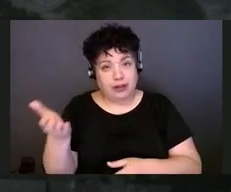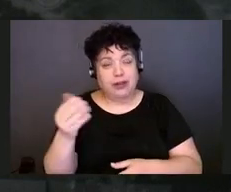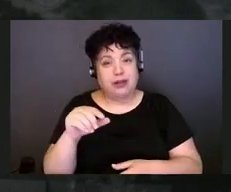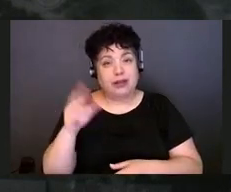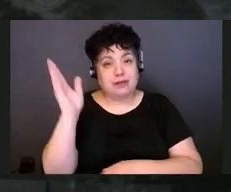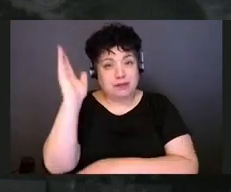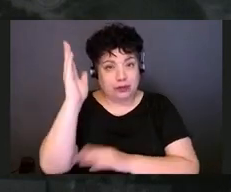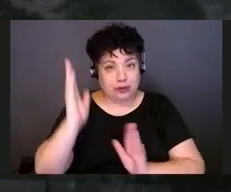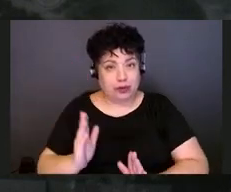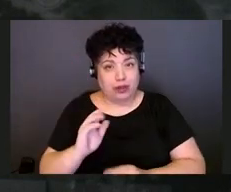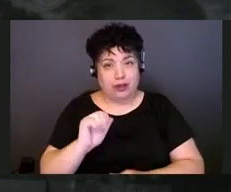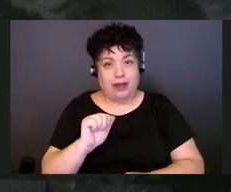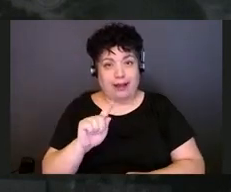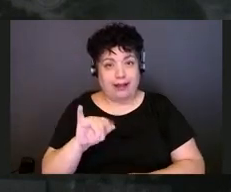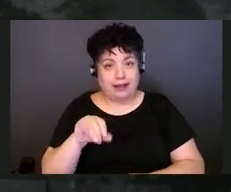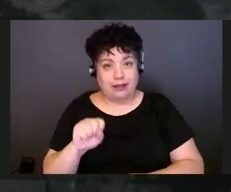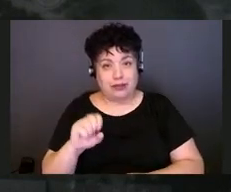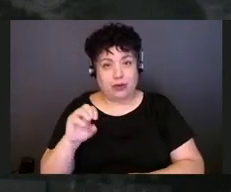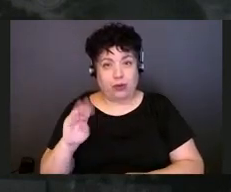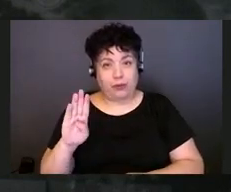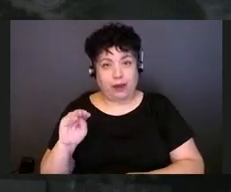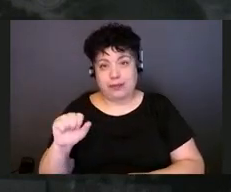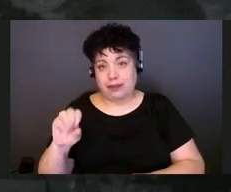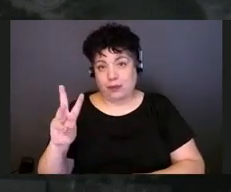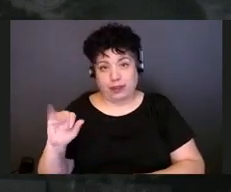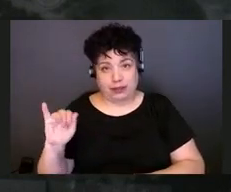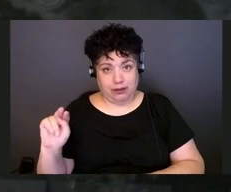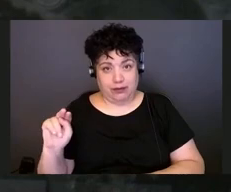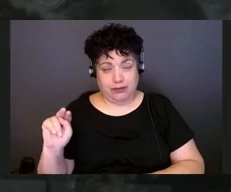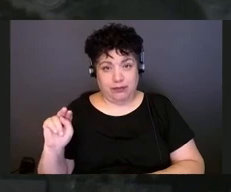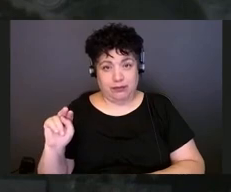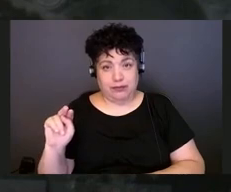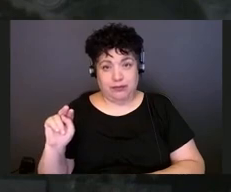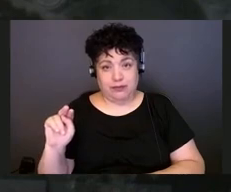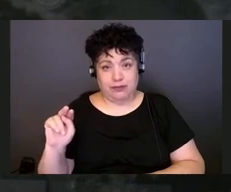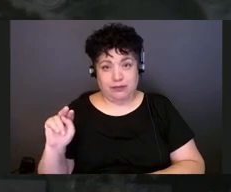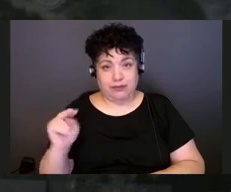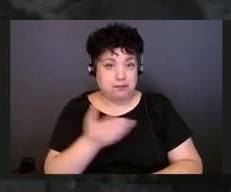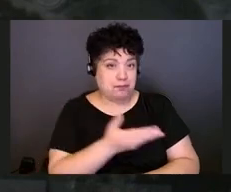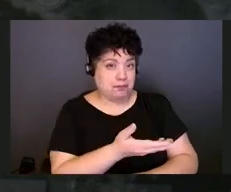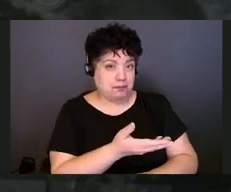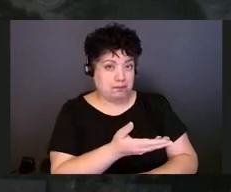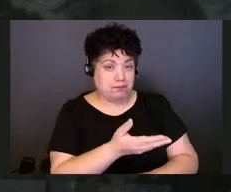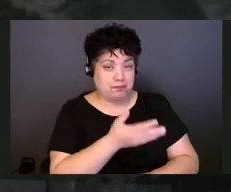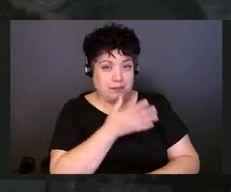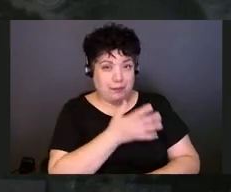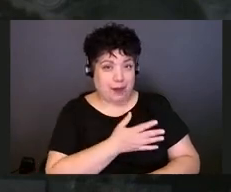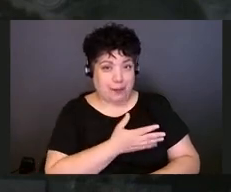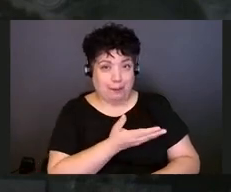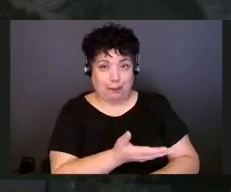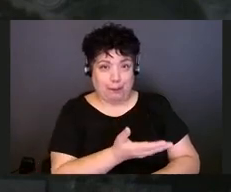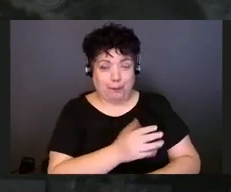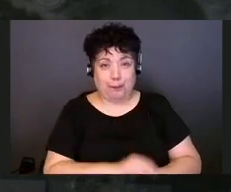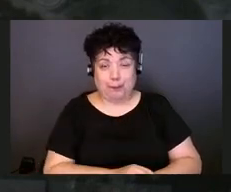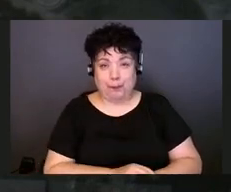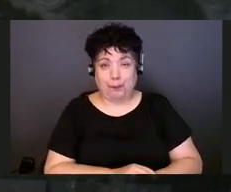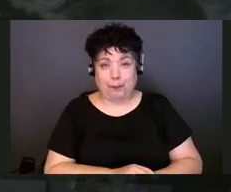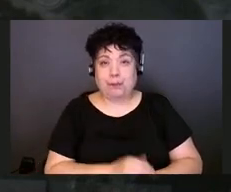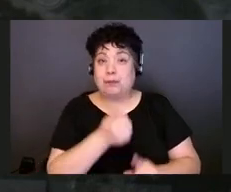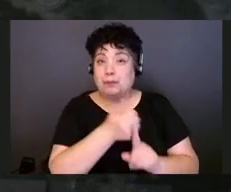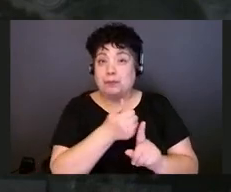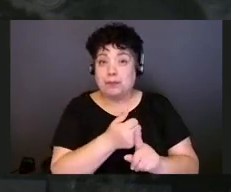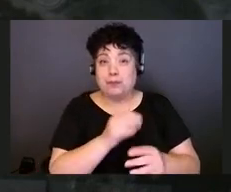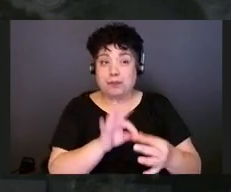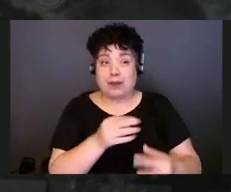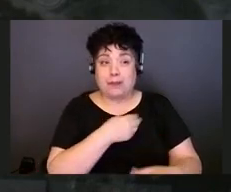speaker, Alanis Obomsawin. Madame. Ms. Obomsawin is a member of